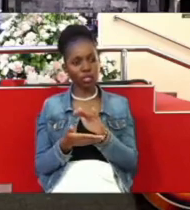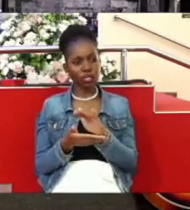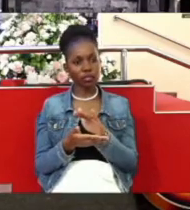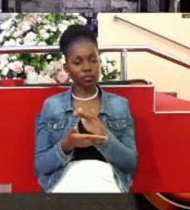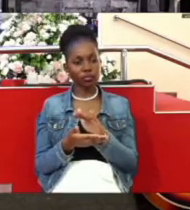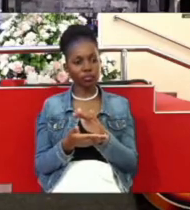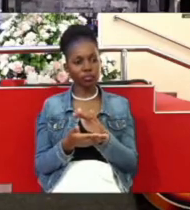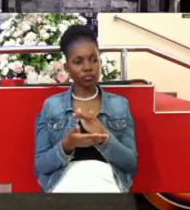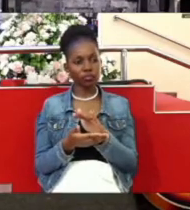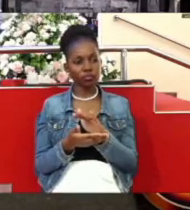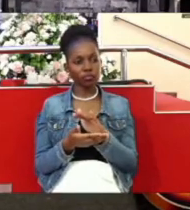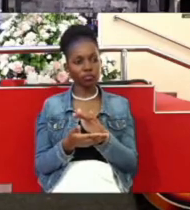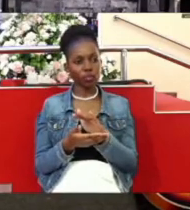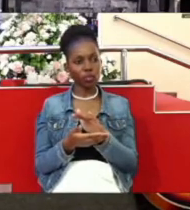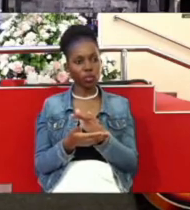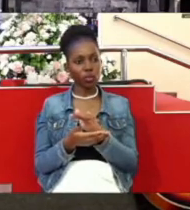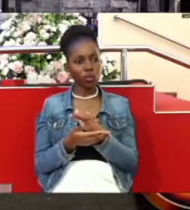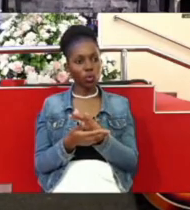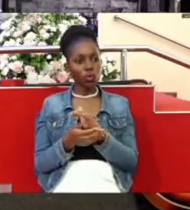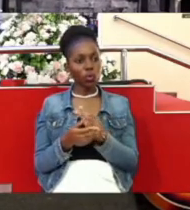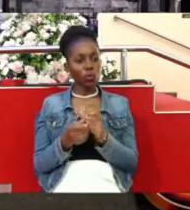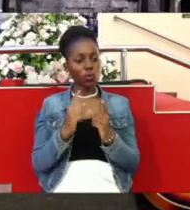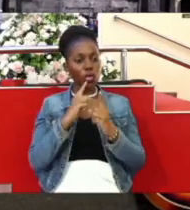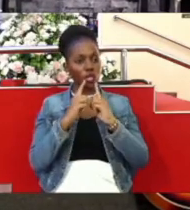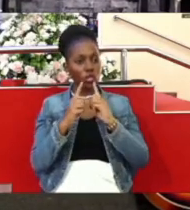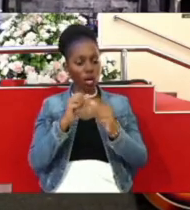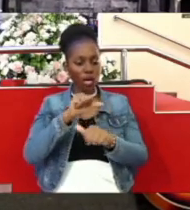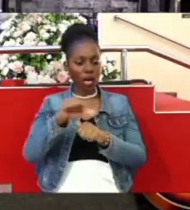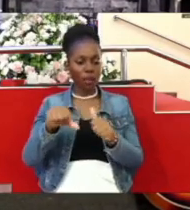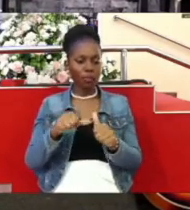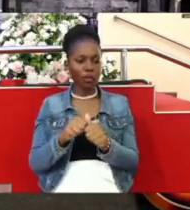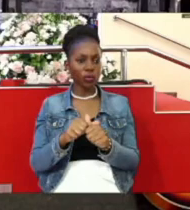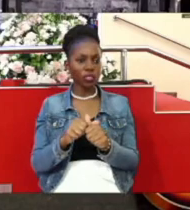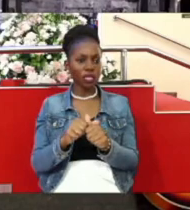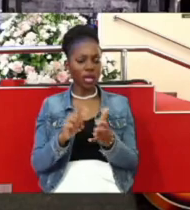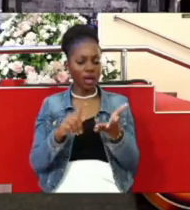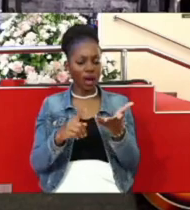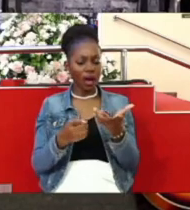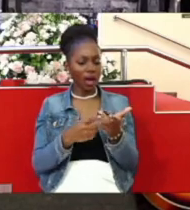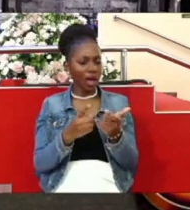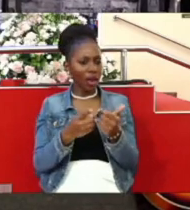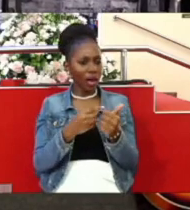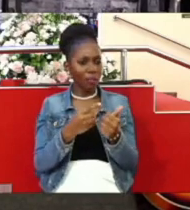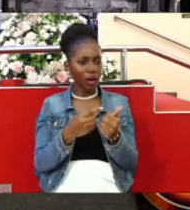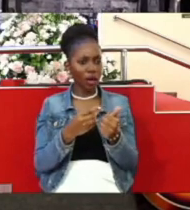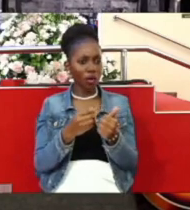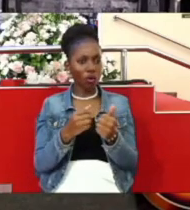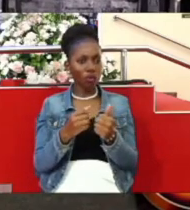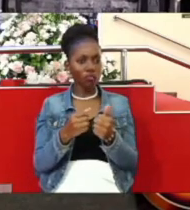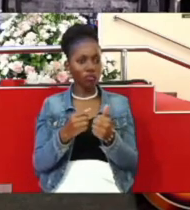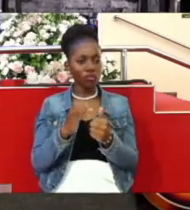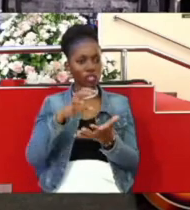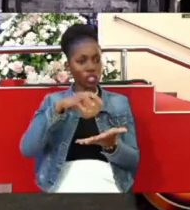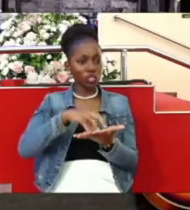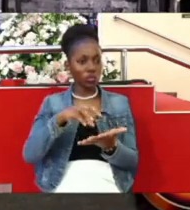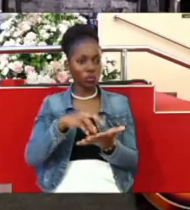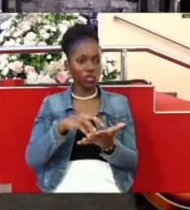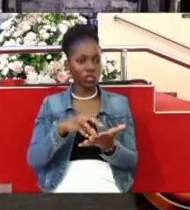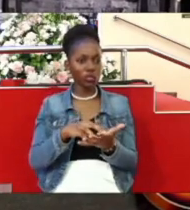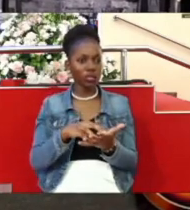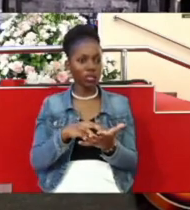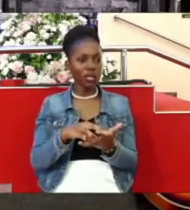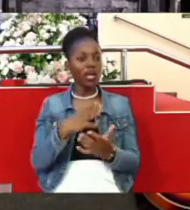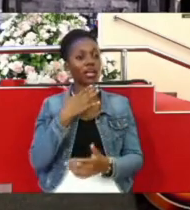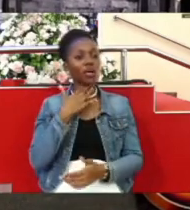We shall see a number of wells. And I don't know, I want you to identify yourself where you